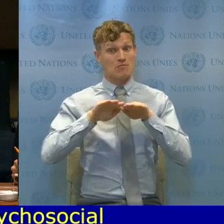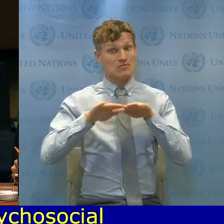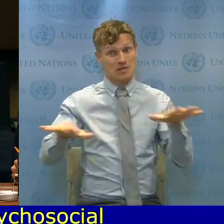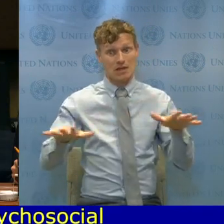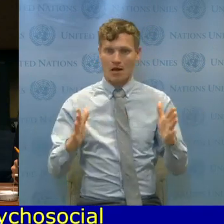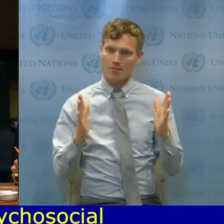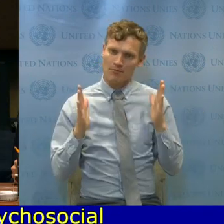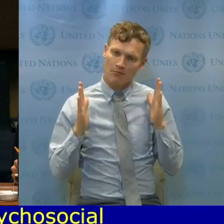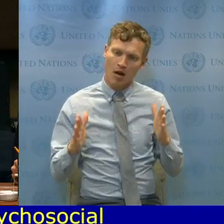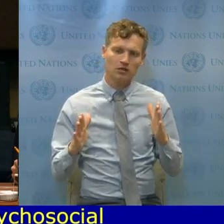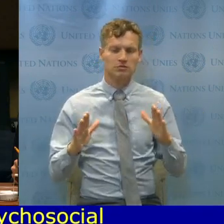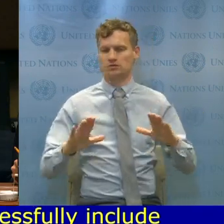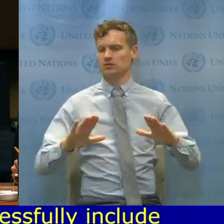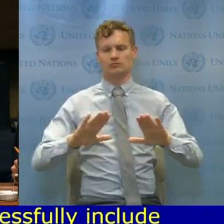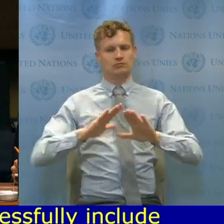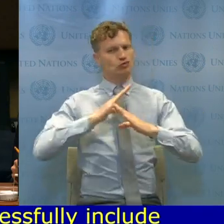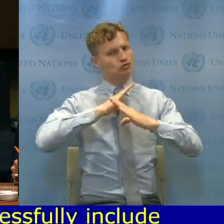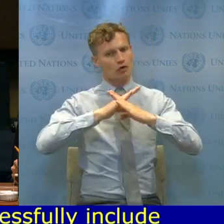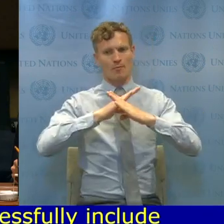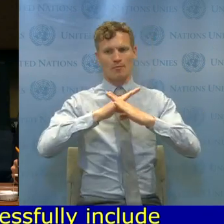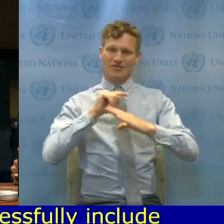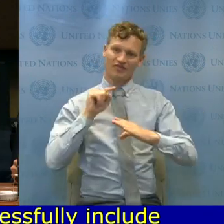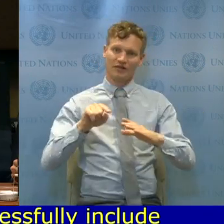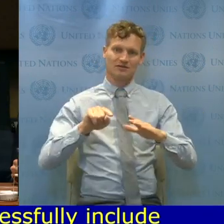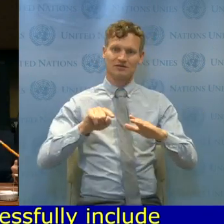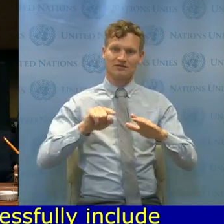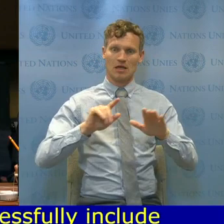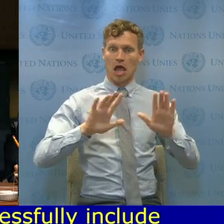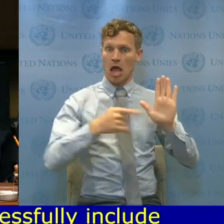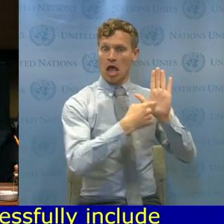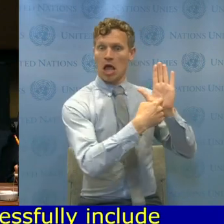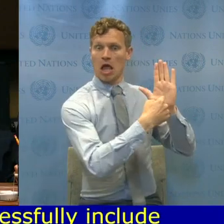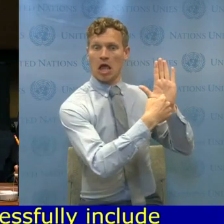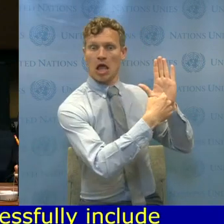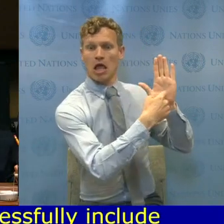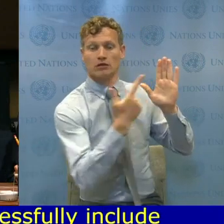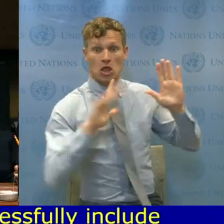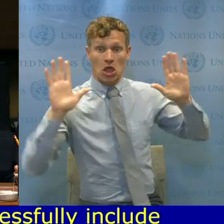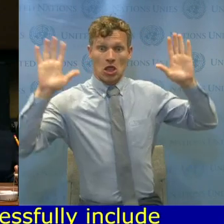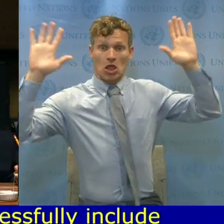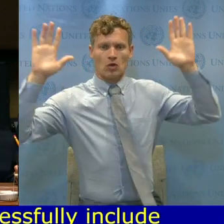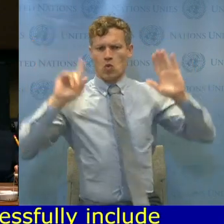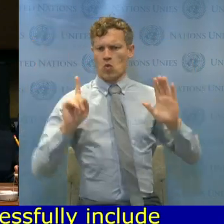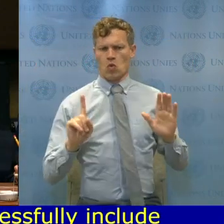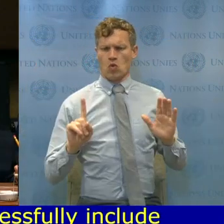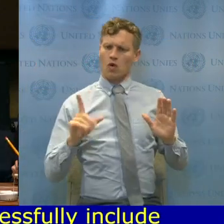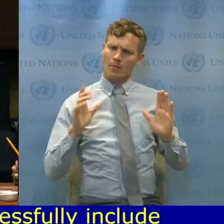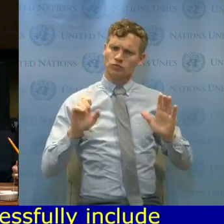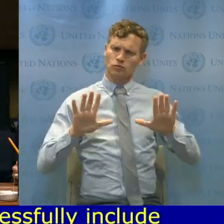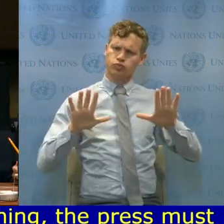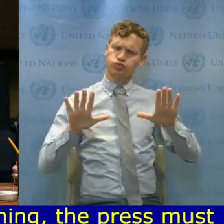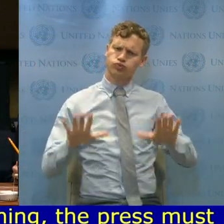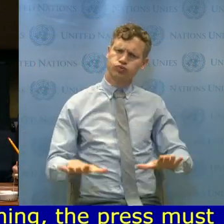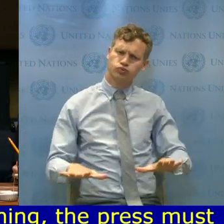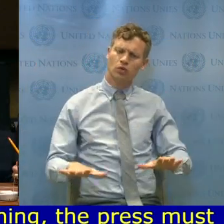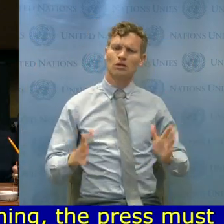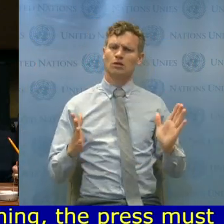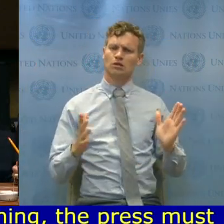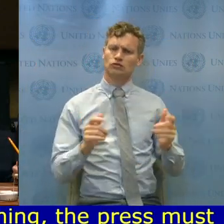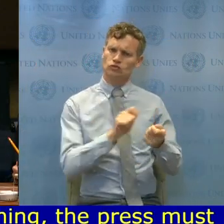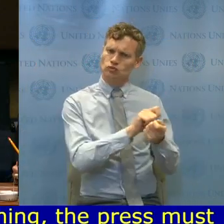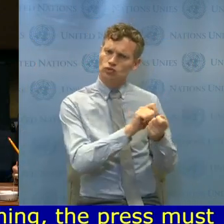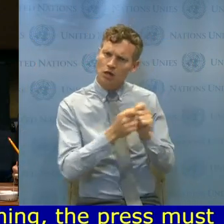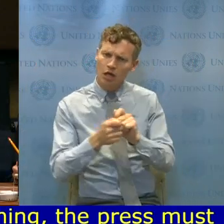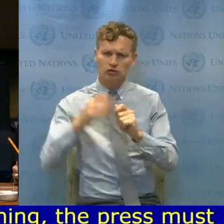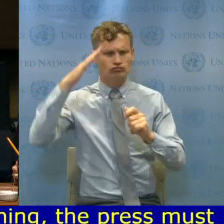on psychosocial disabilities. Then who should be the ones to educate healthcare personnel as well as the media and the public about